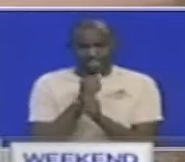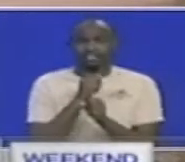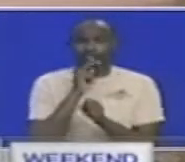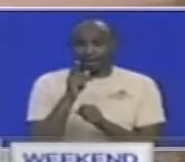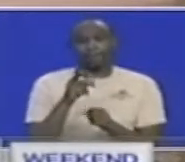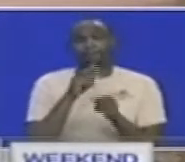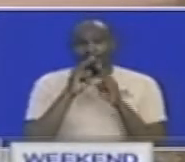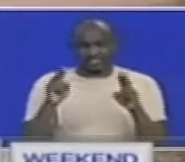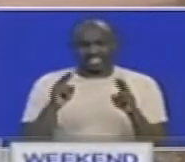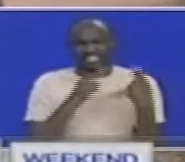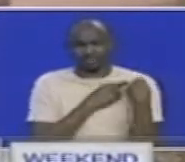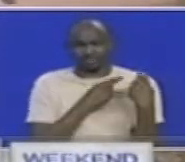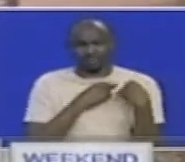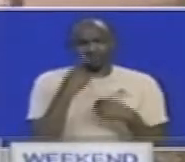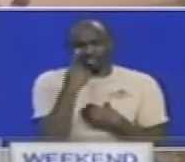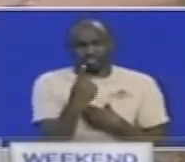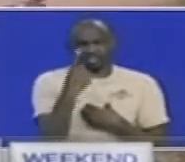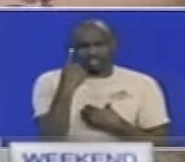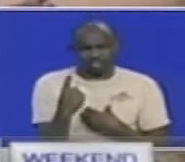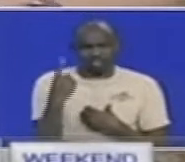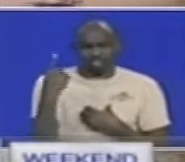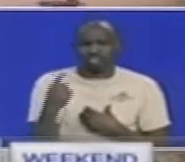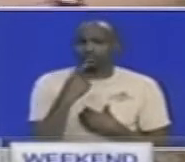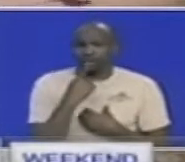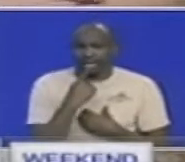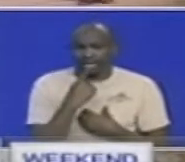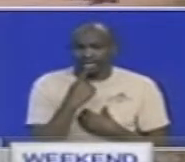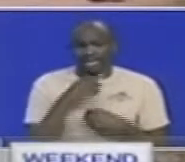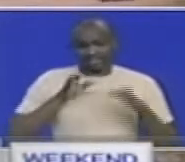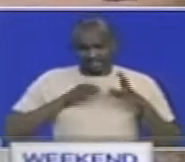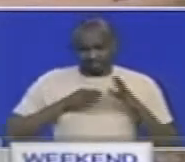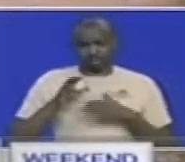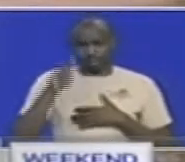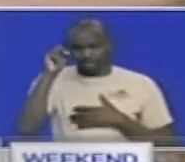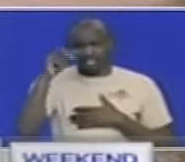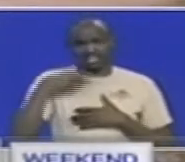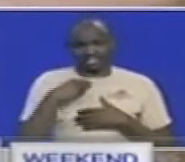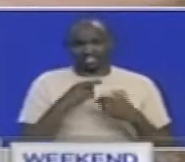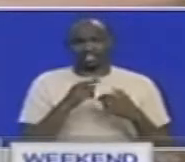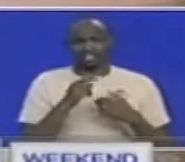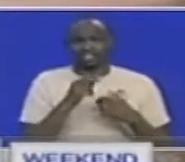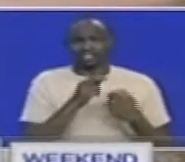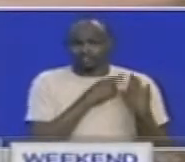is the responsibility of each and every Turkana in Samburu North. It is the responsibility of